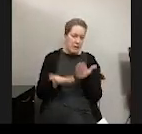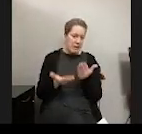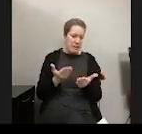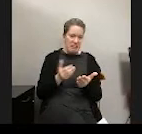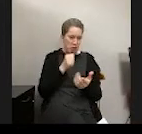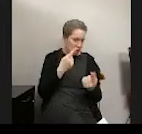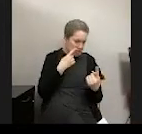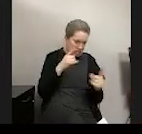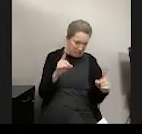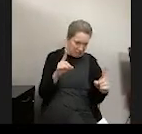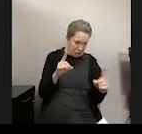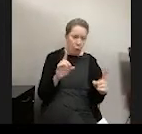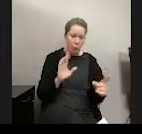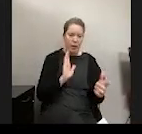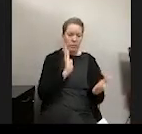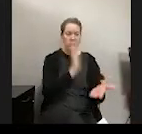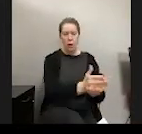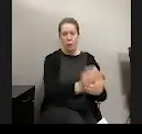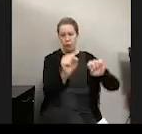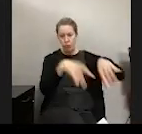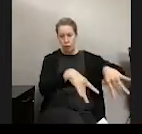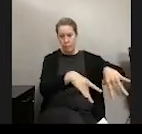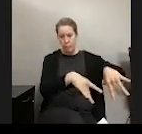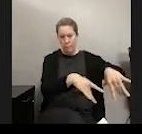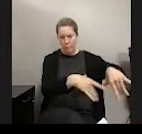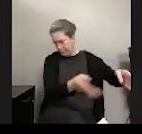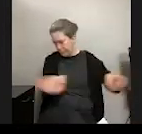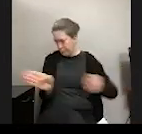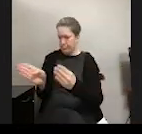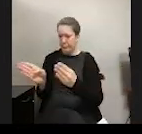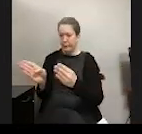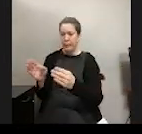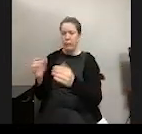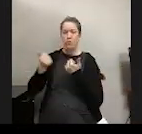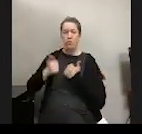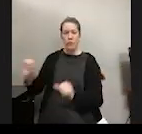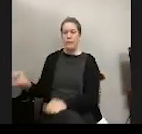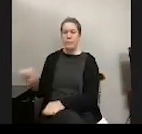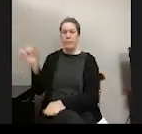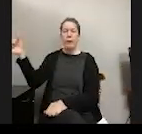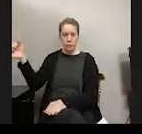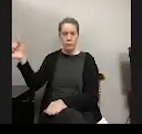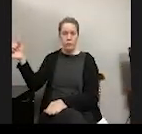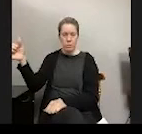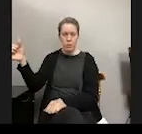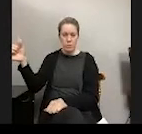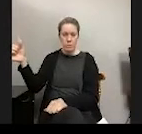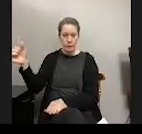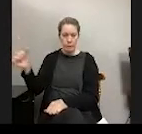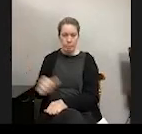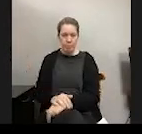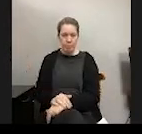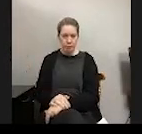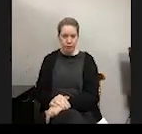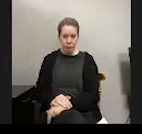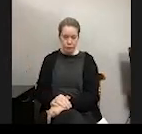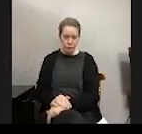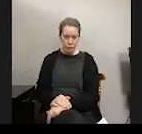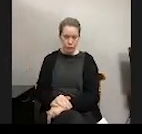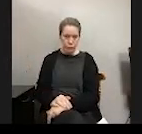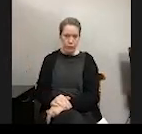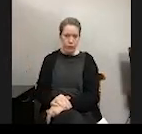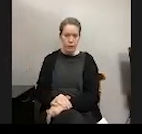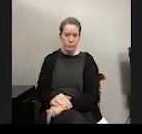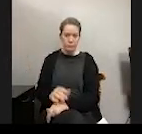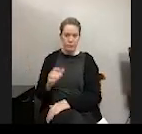the evaluation and the measuring of success for all the bits and pieces that we go through as part of the 10-year public art strategy is a big part of the year itself in